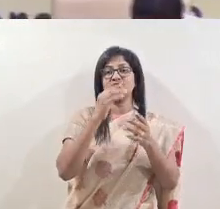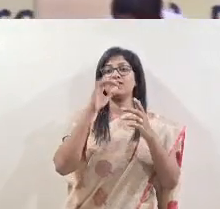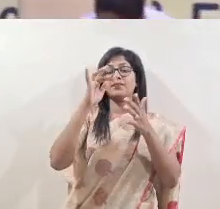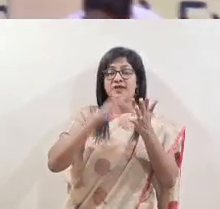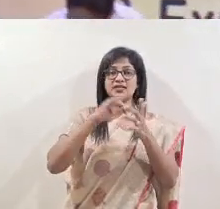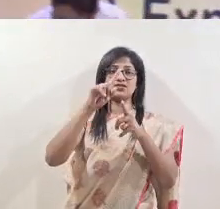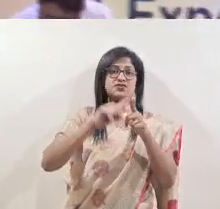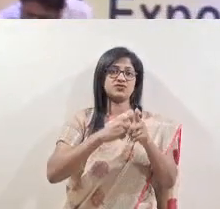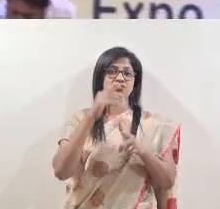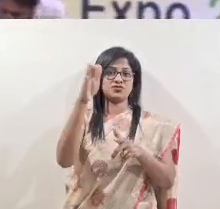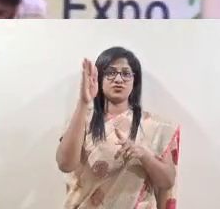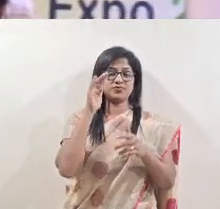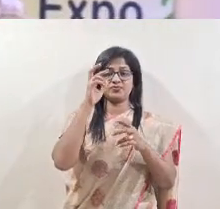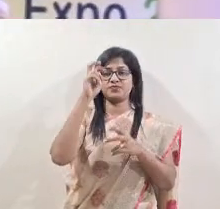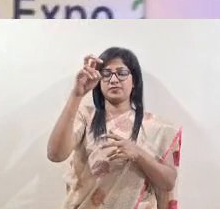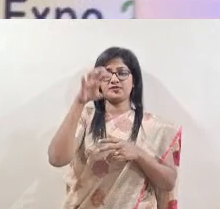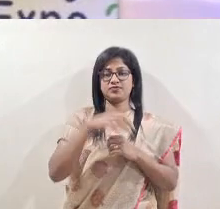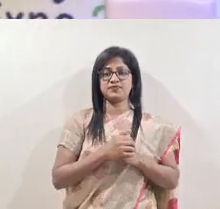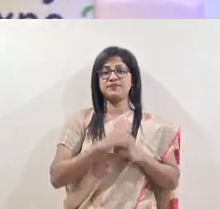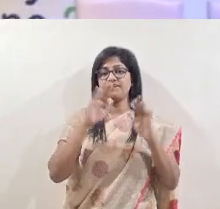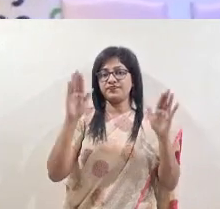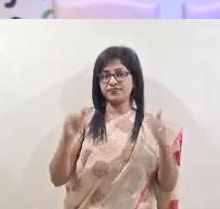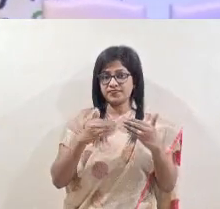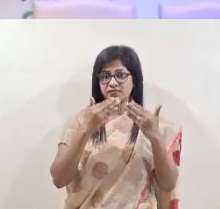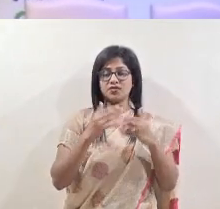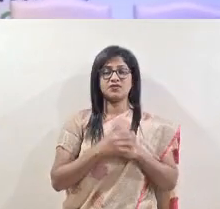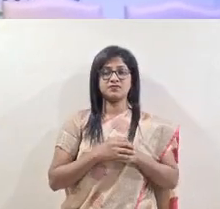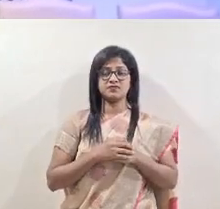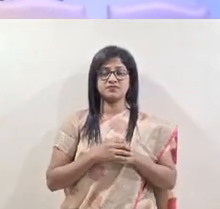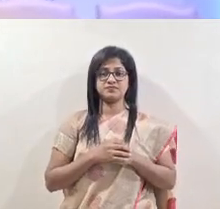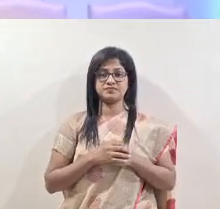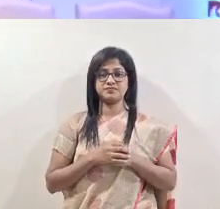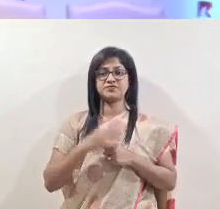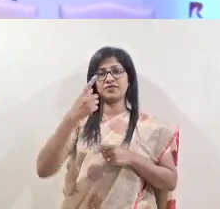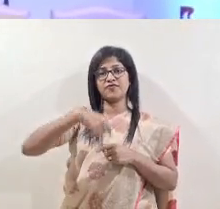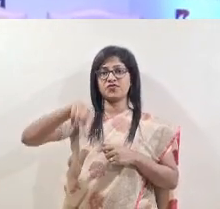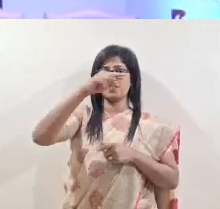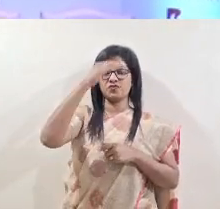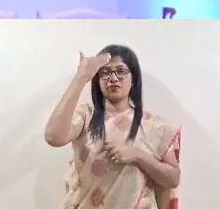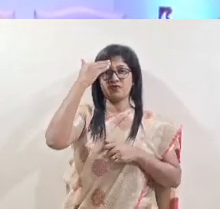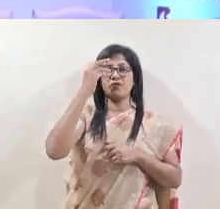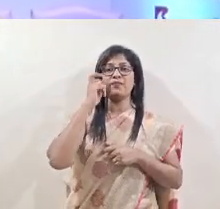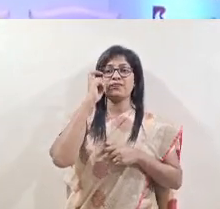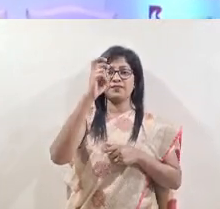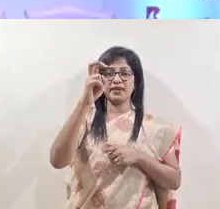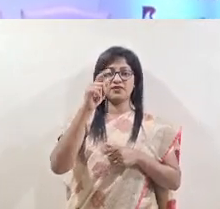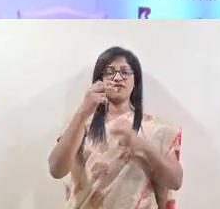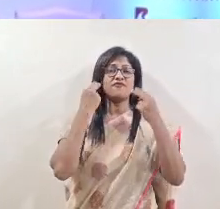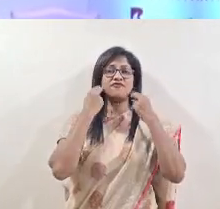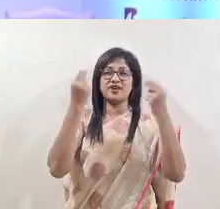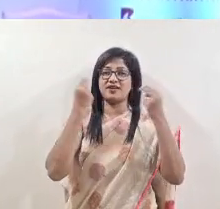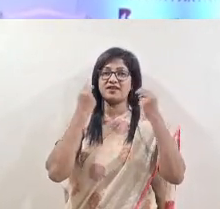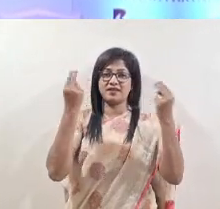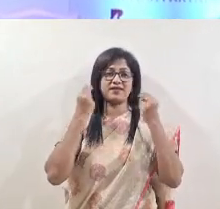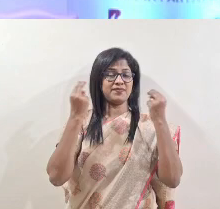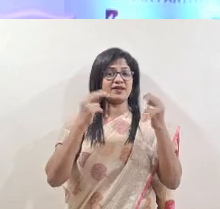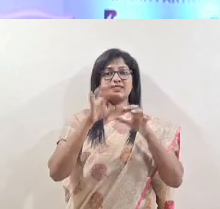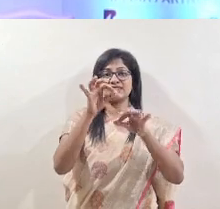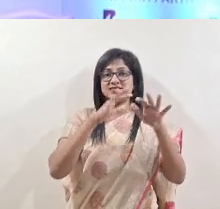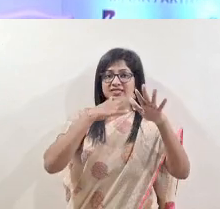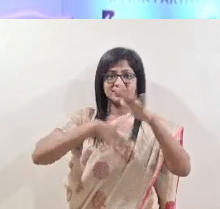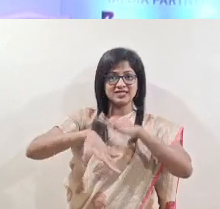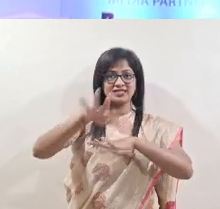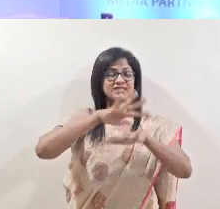station. So coming to introduction part, we all know metro has become so much popular among the urban